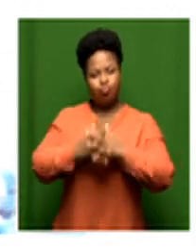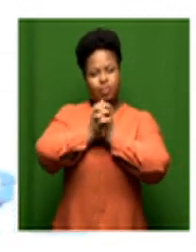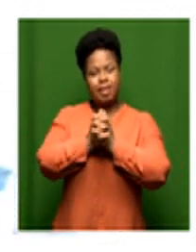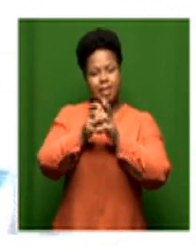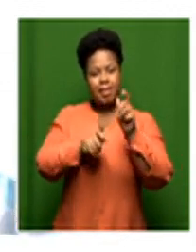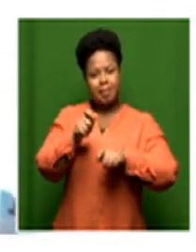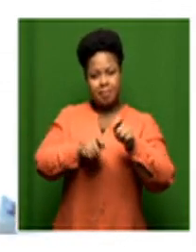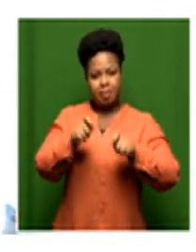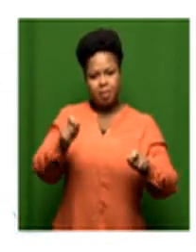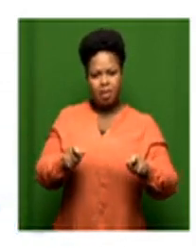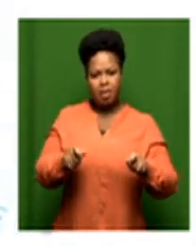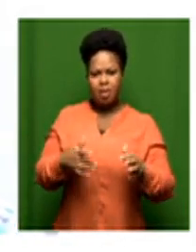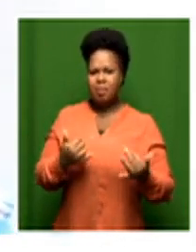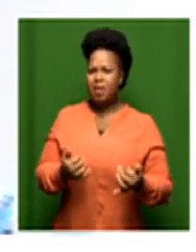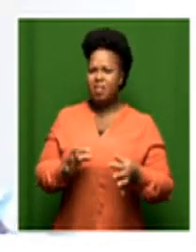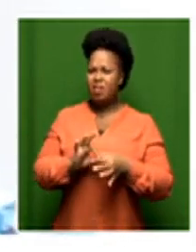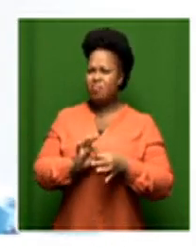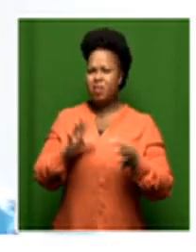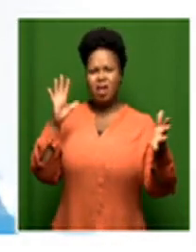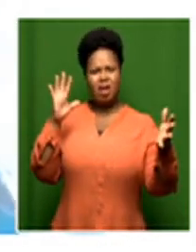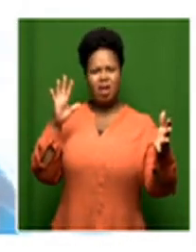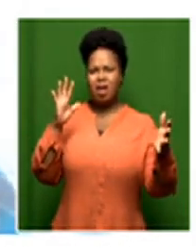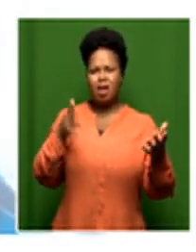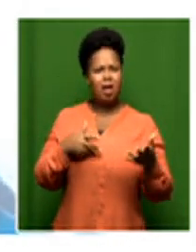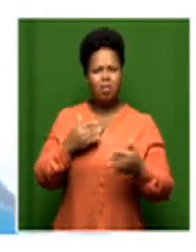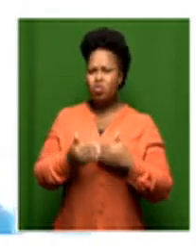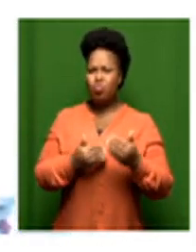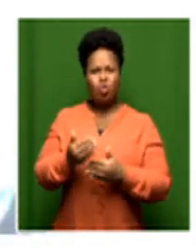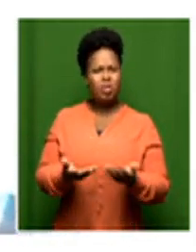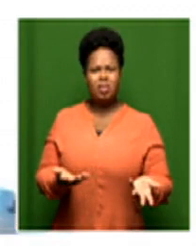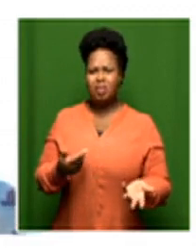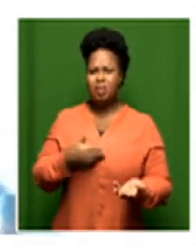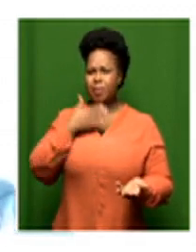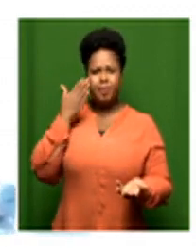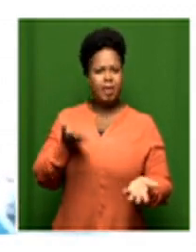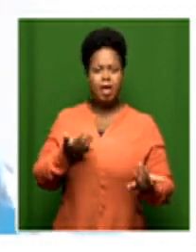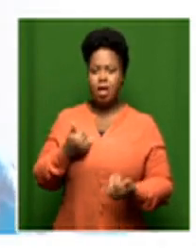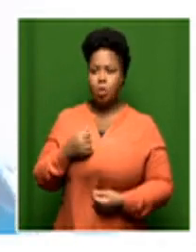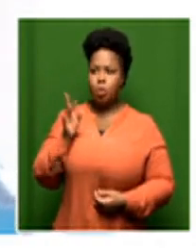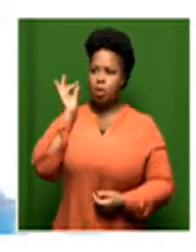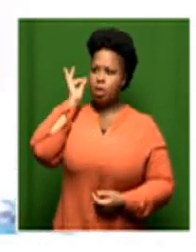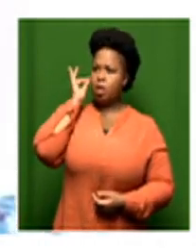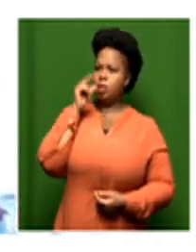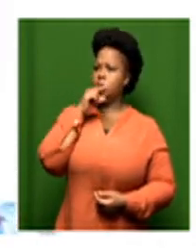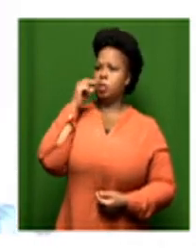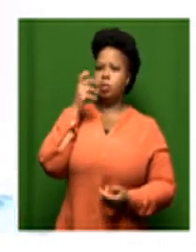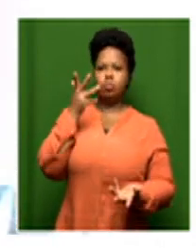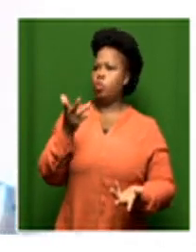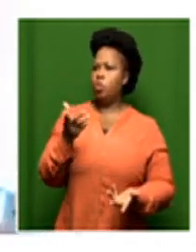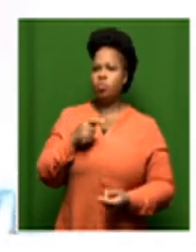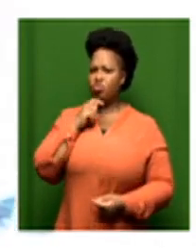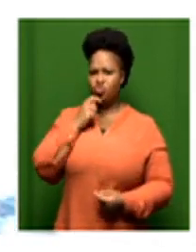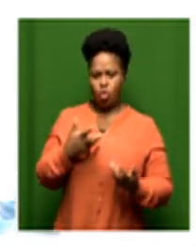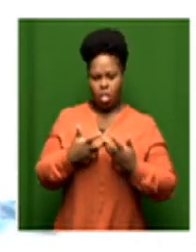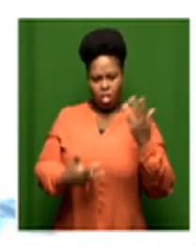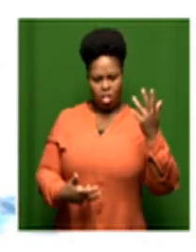city lost presence in the whole process. And then we had only this name that does not